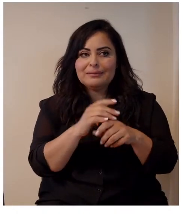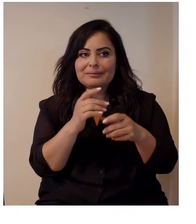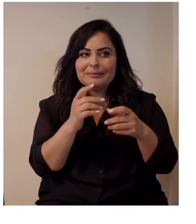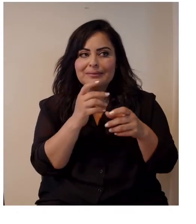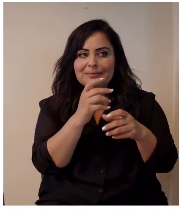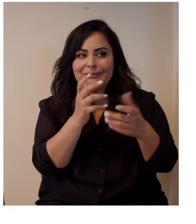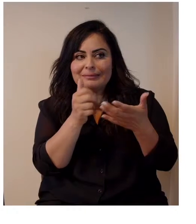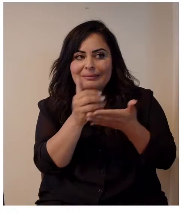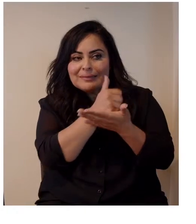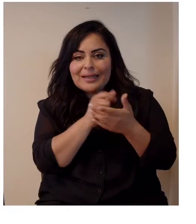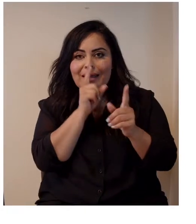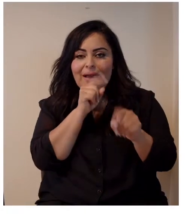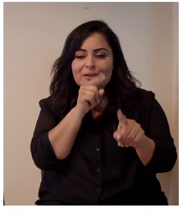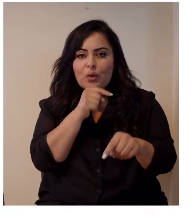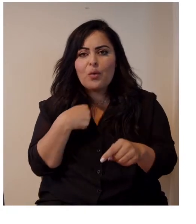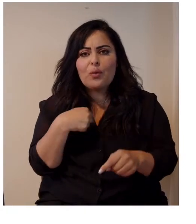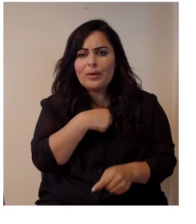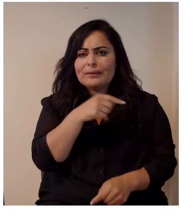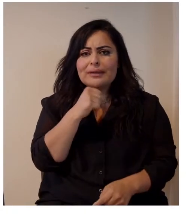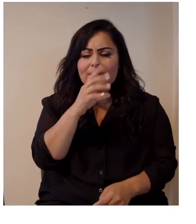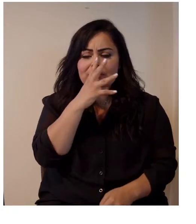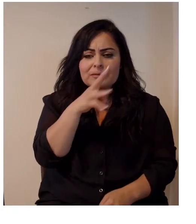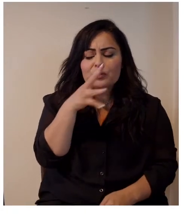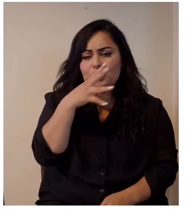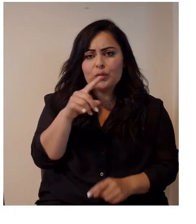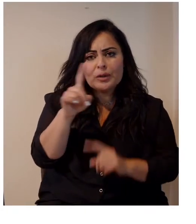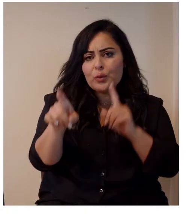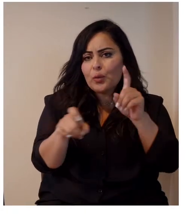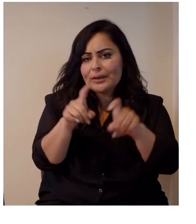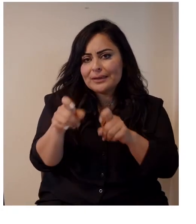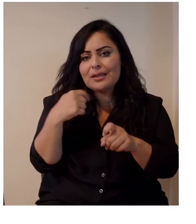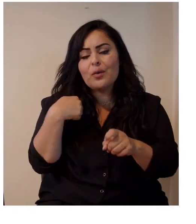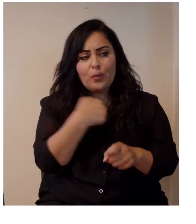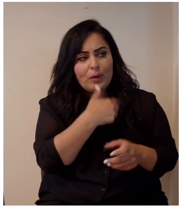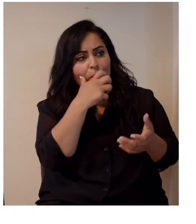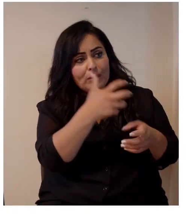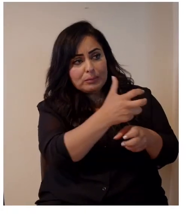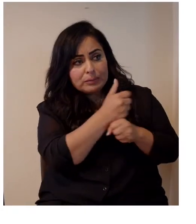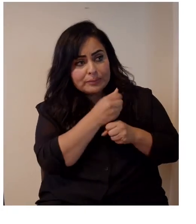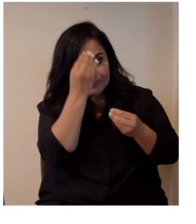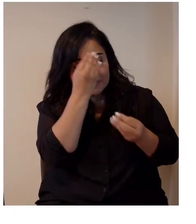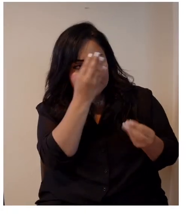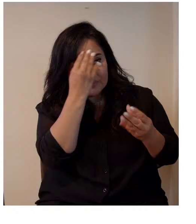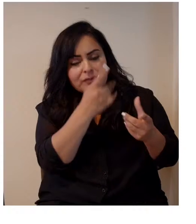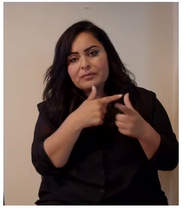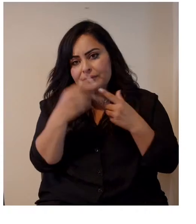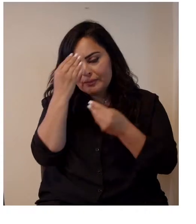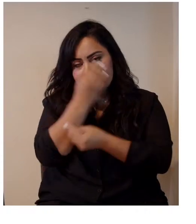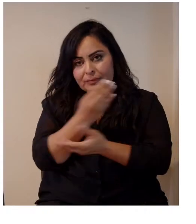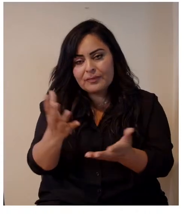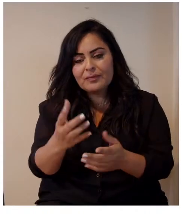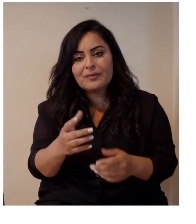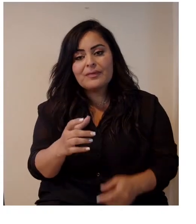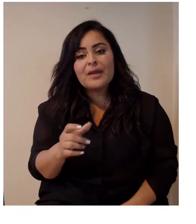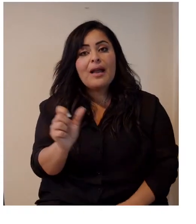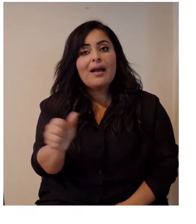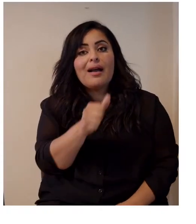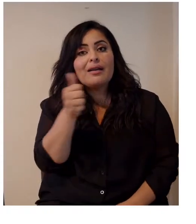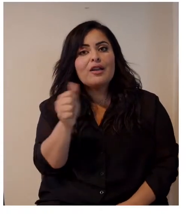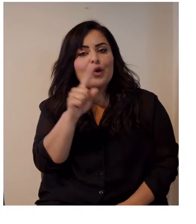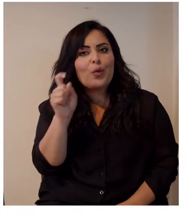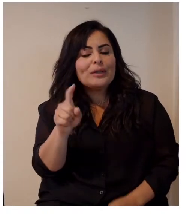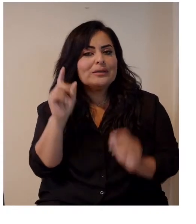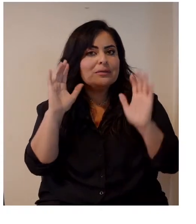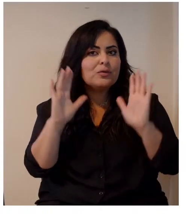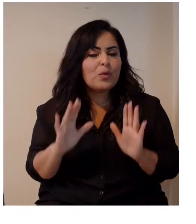to those. So we are not ignoring them. We're getting the answers as soon as we can, and we will advise as soon as we can. And then another great question that came